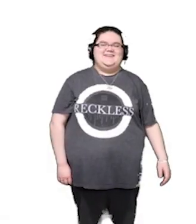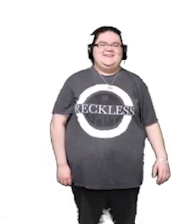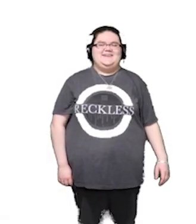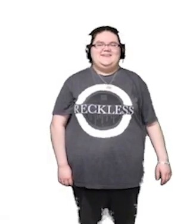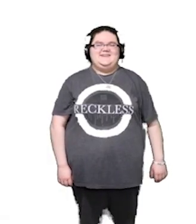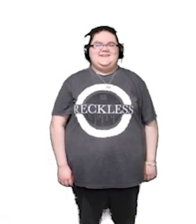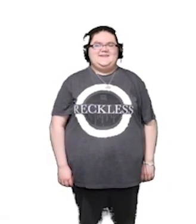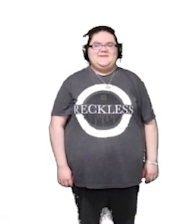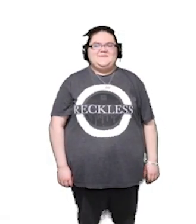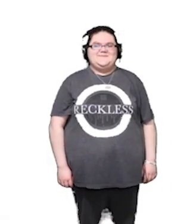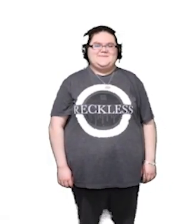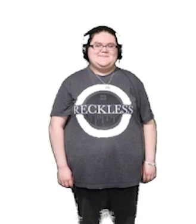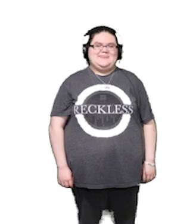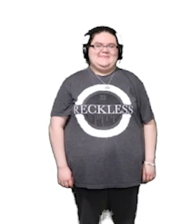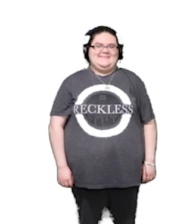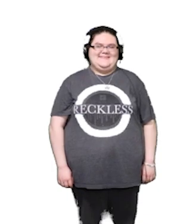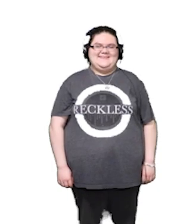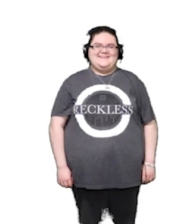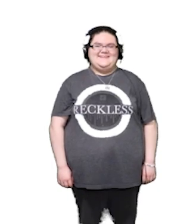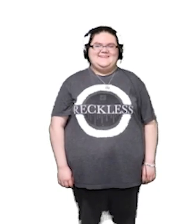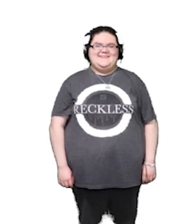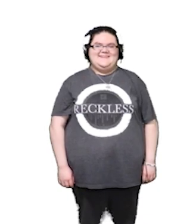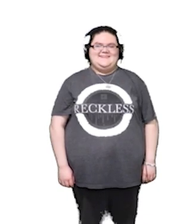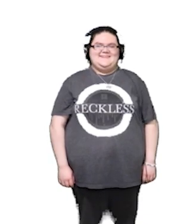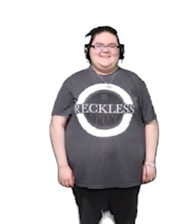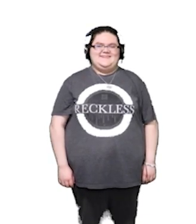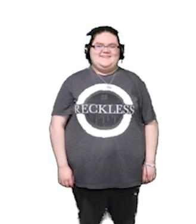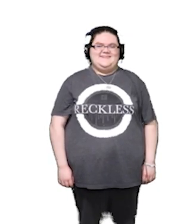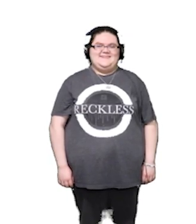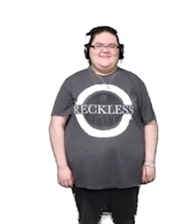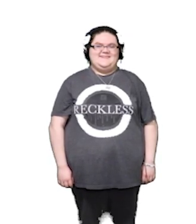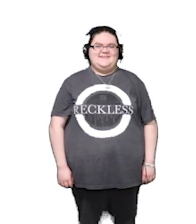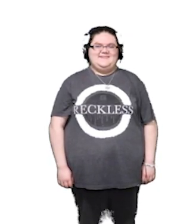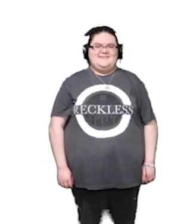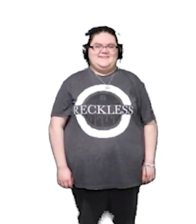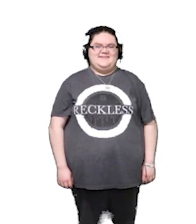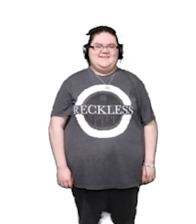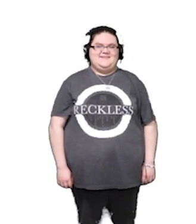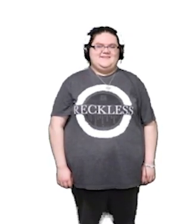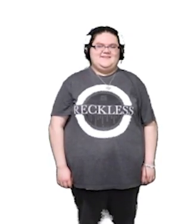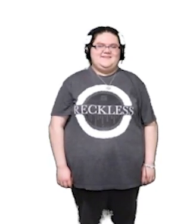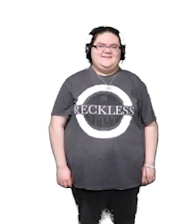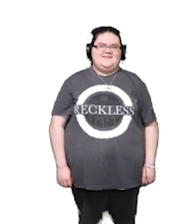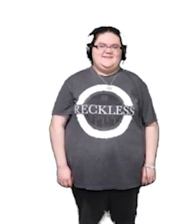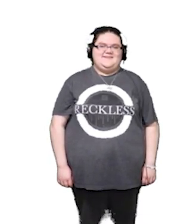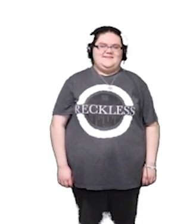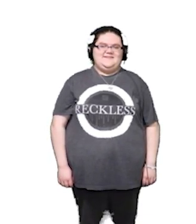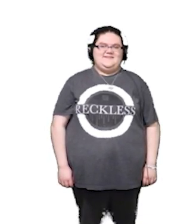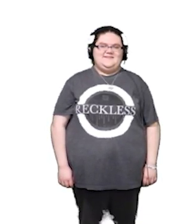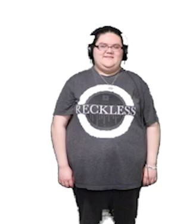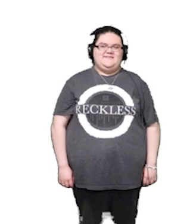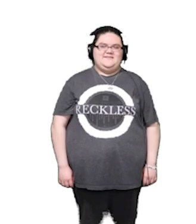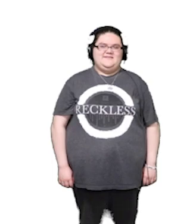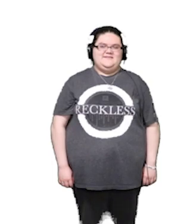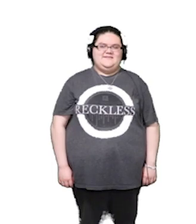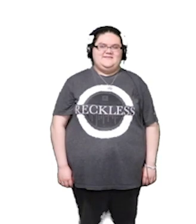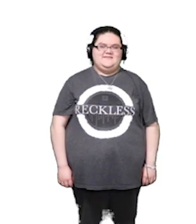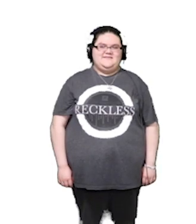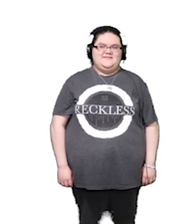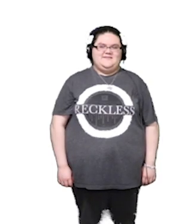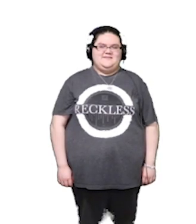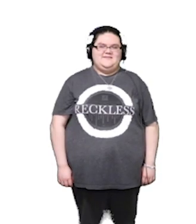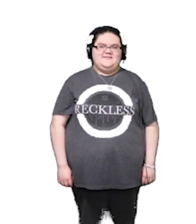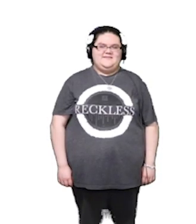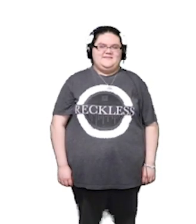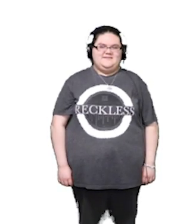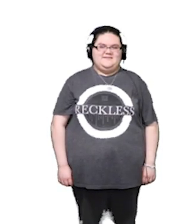is. What was you gonna say? As in you're not using like any like greenhouse gases and all that kind of stuff. God. You're using like natural energy.